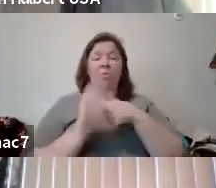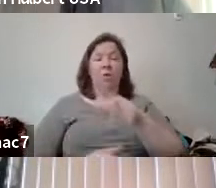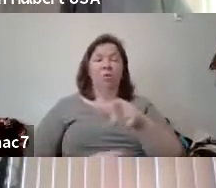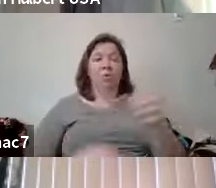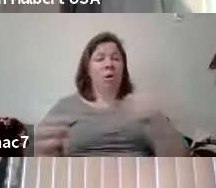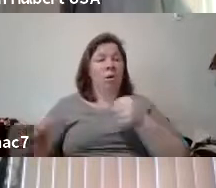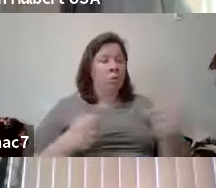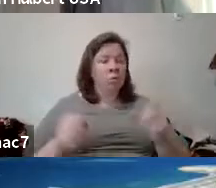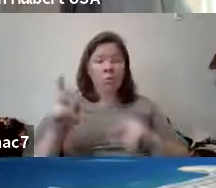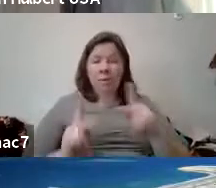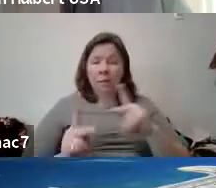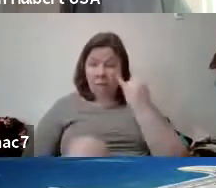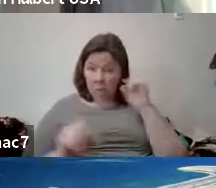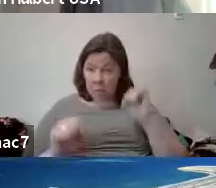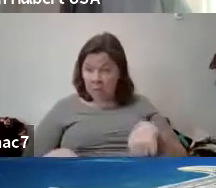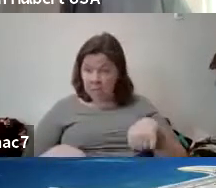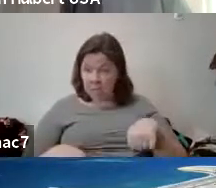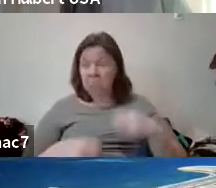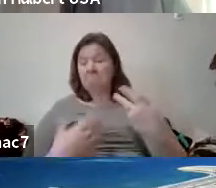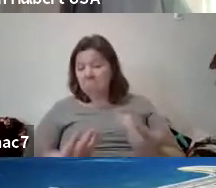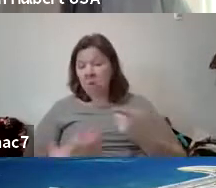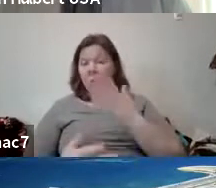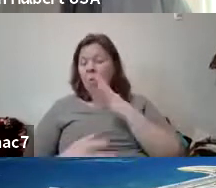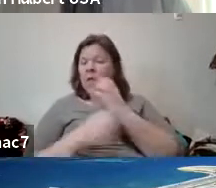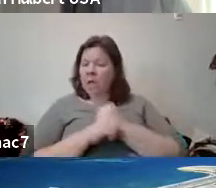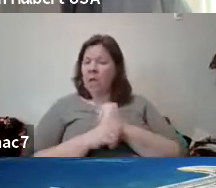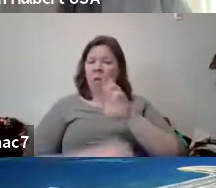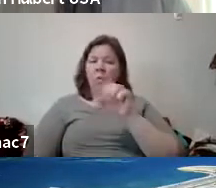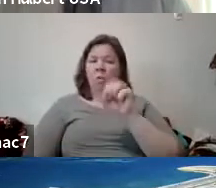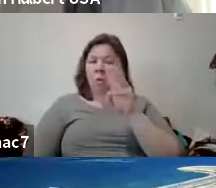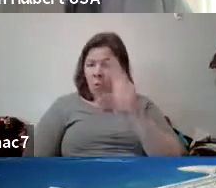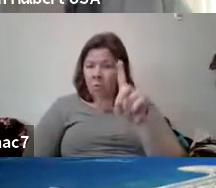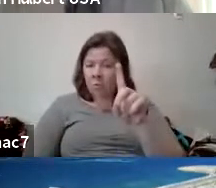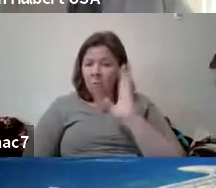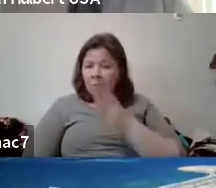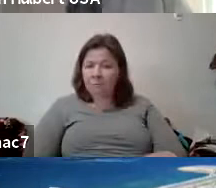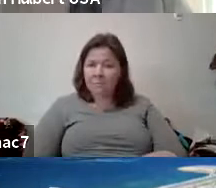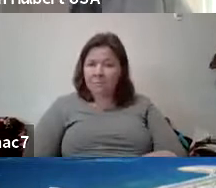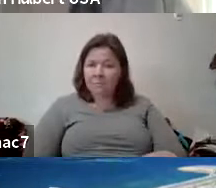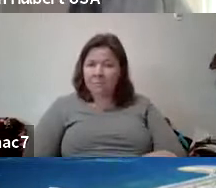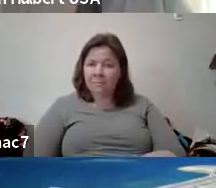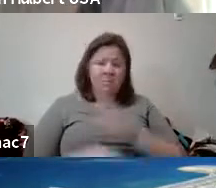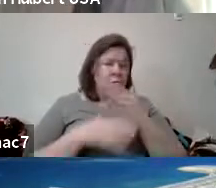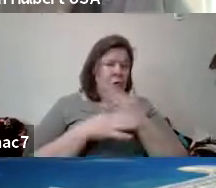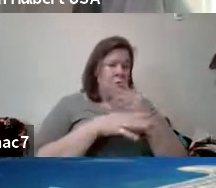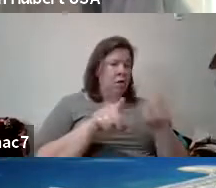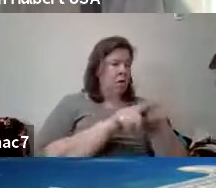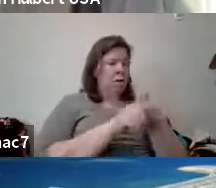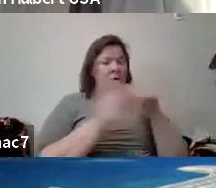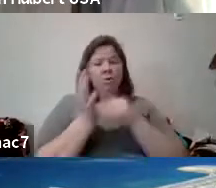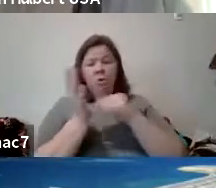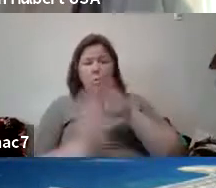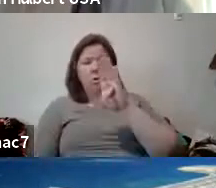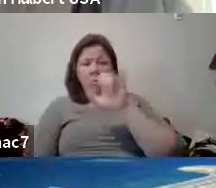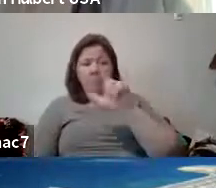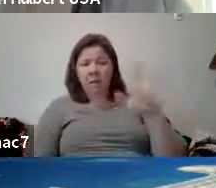recruit. But if you can, then you will get rewarded as well. So, just share it like Dr. Bill says with your family and